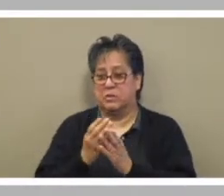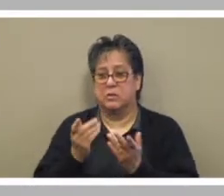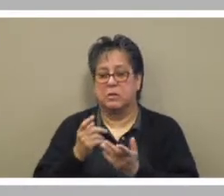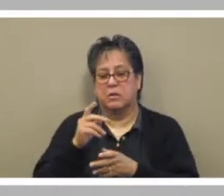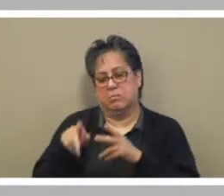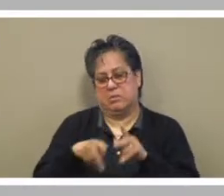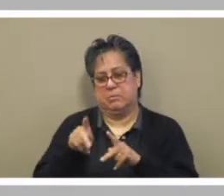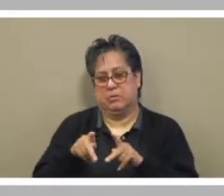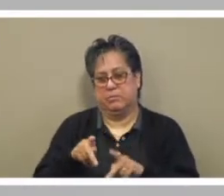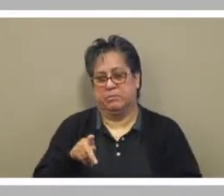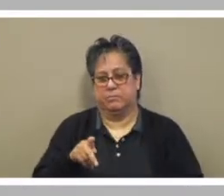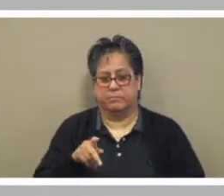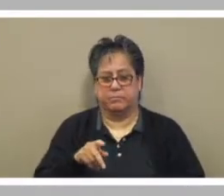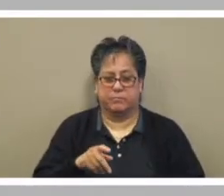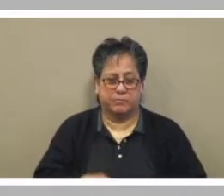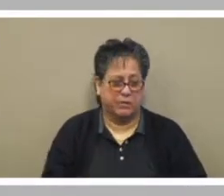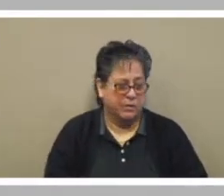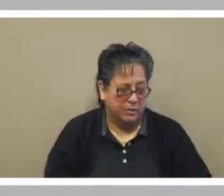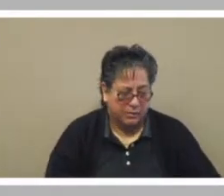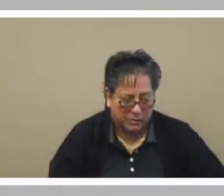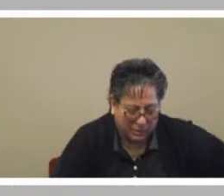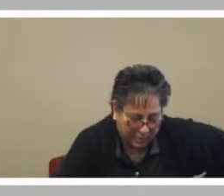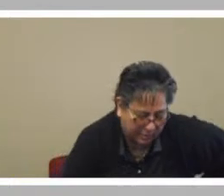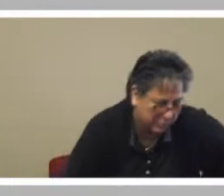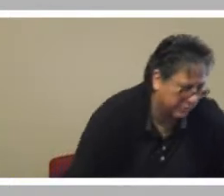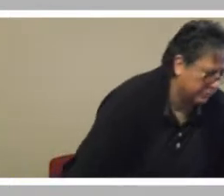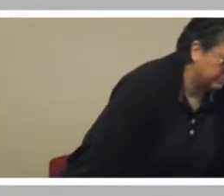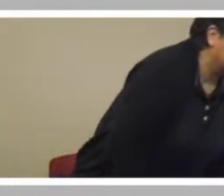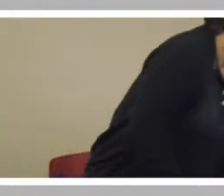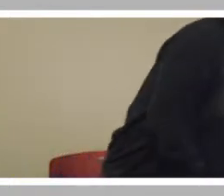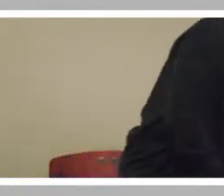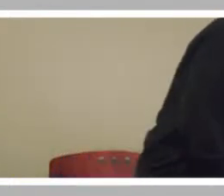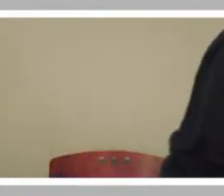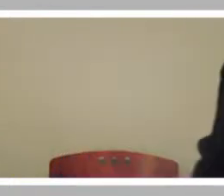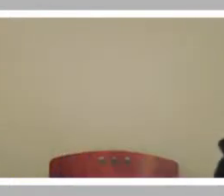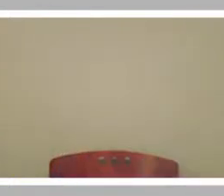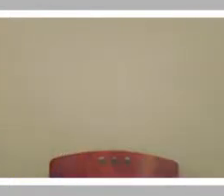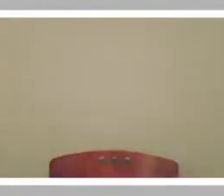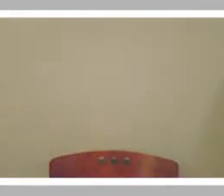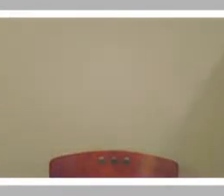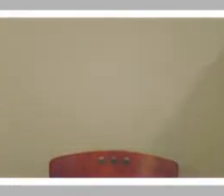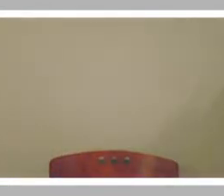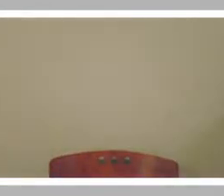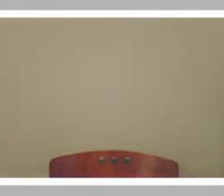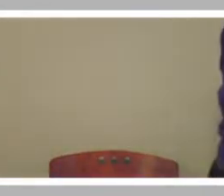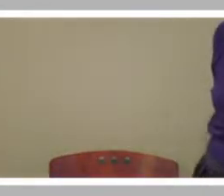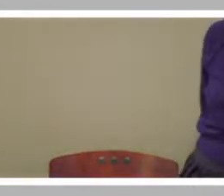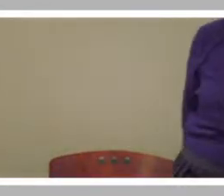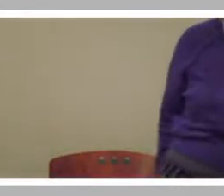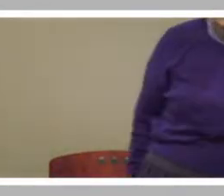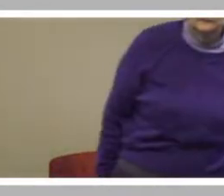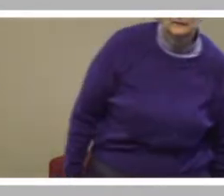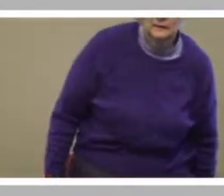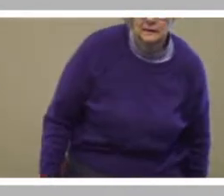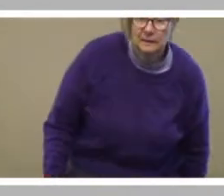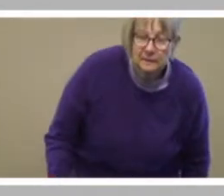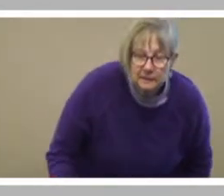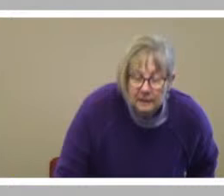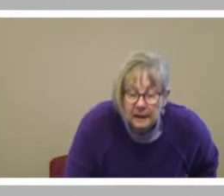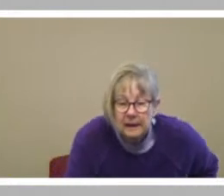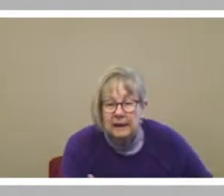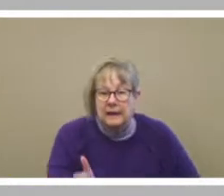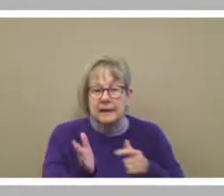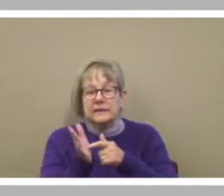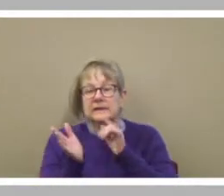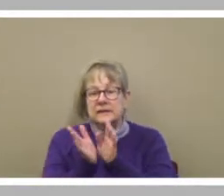is for people, with 70% represented by public safety. And then again, this is general fund only, and